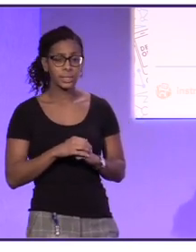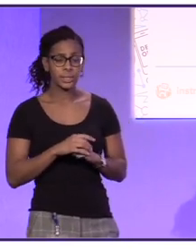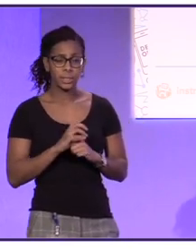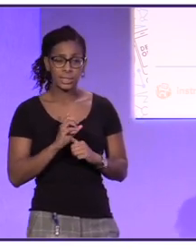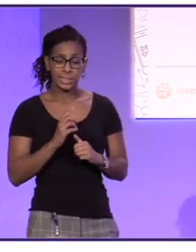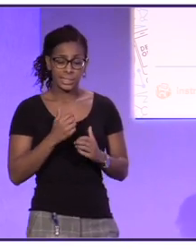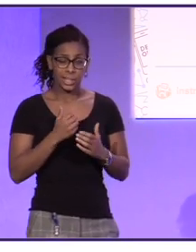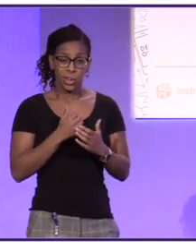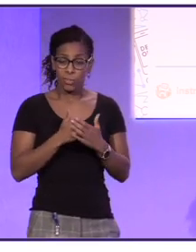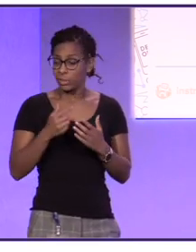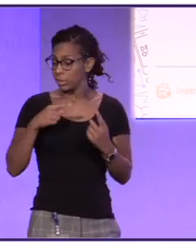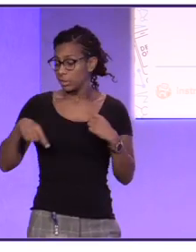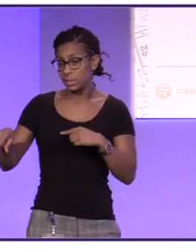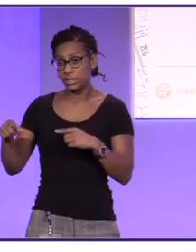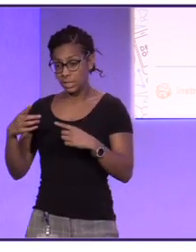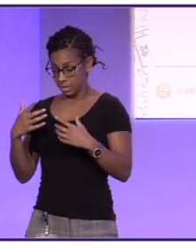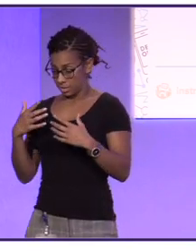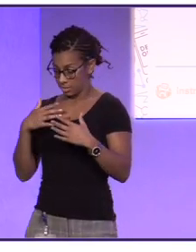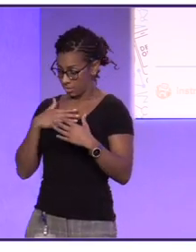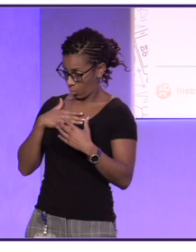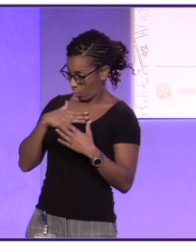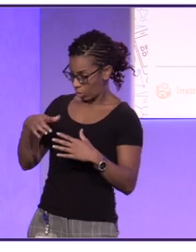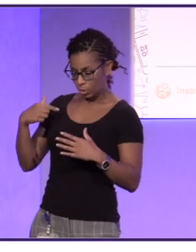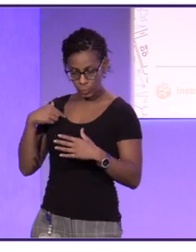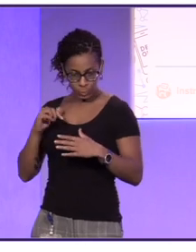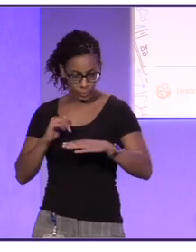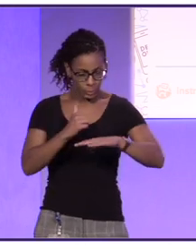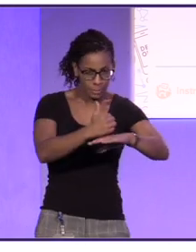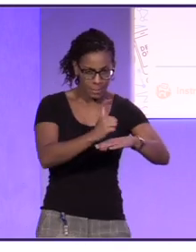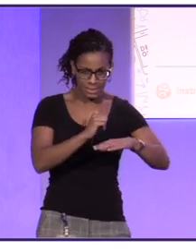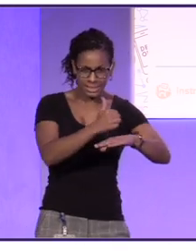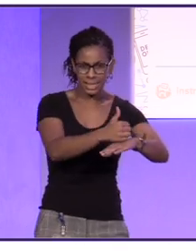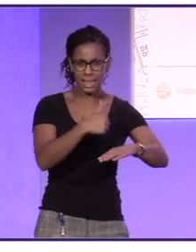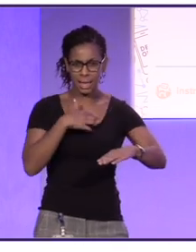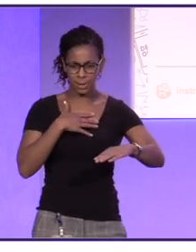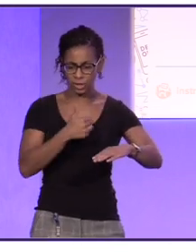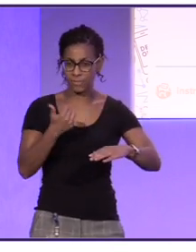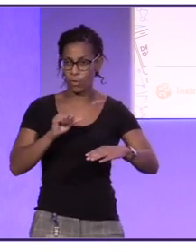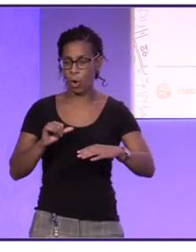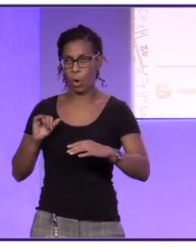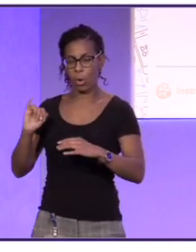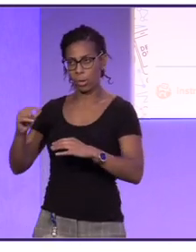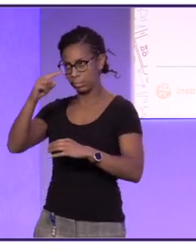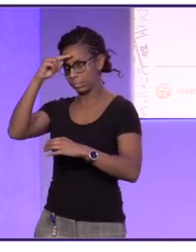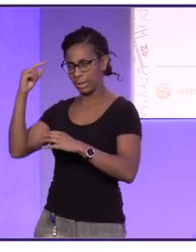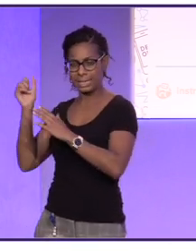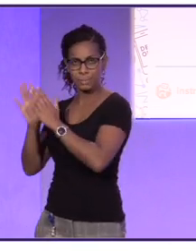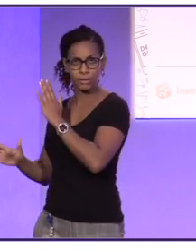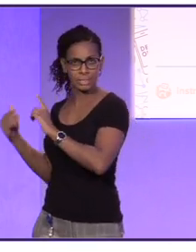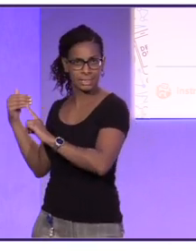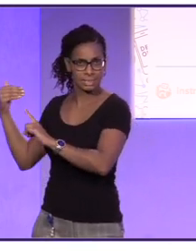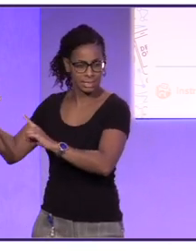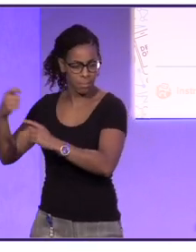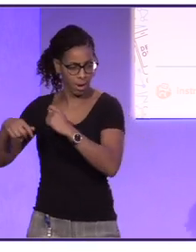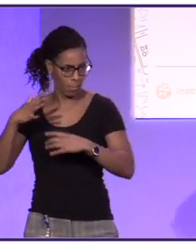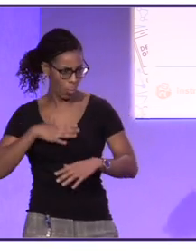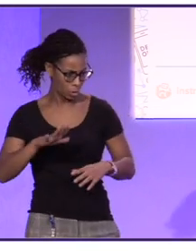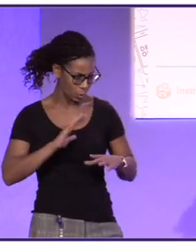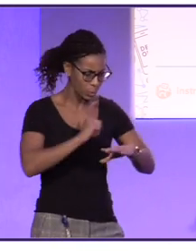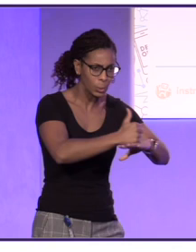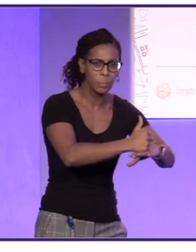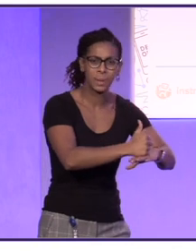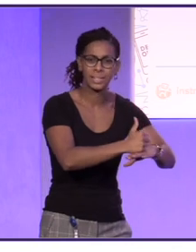passion for implementing these things comes from a couple of battle scars, though. And until you've got those, you're not thinking in the same